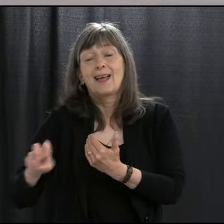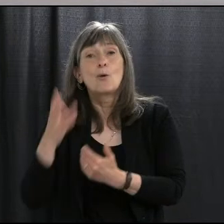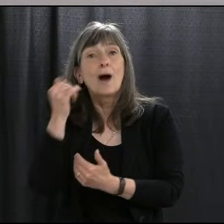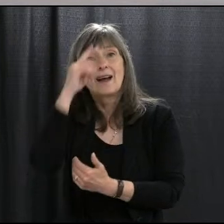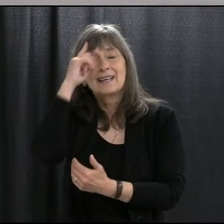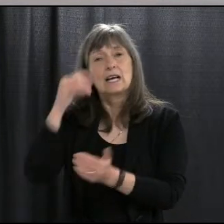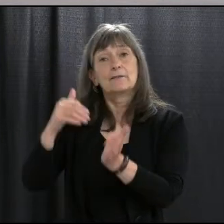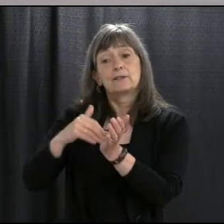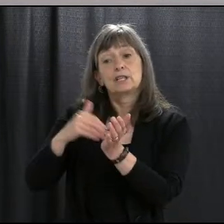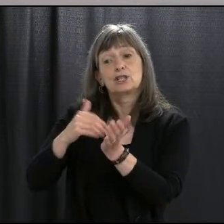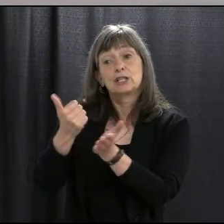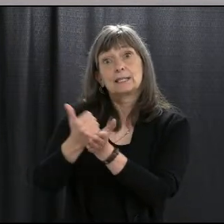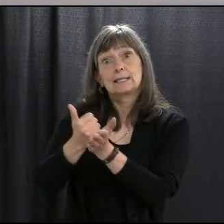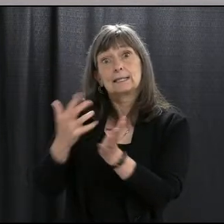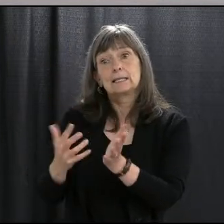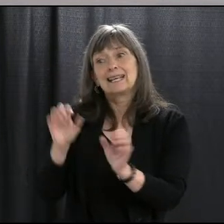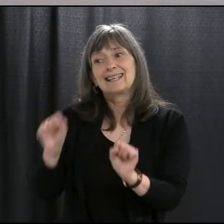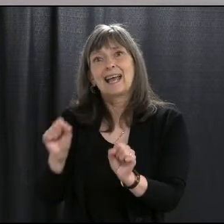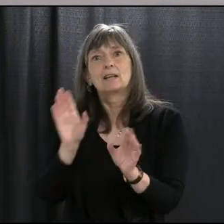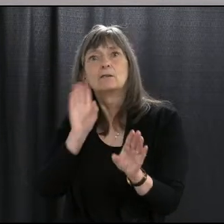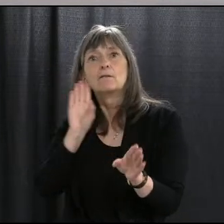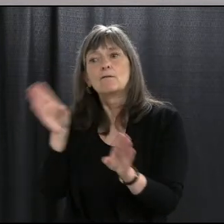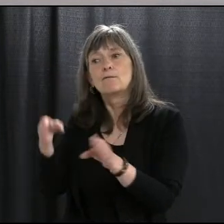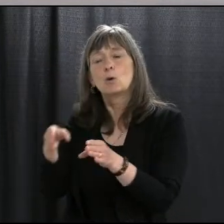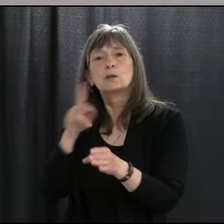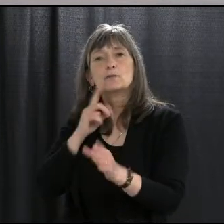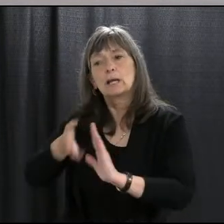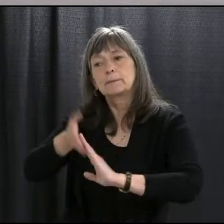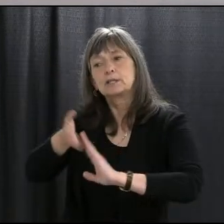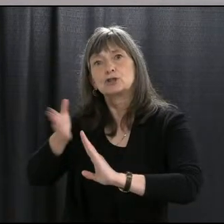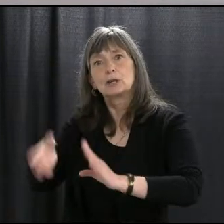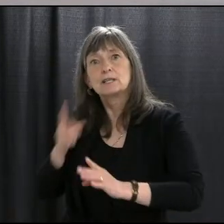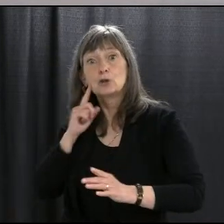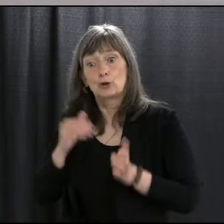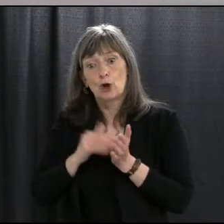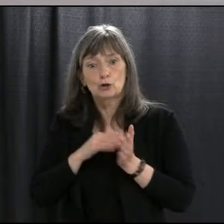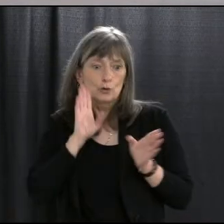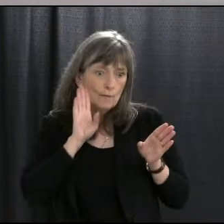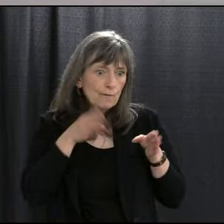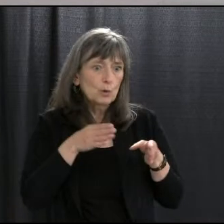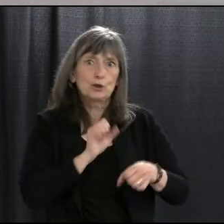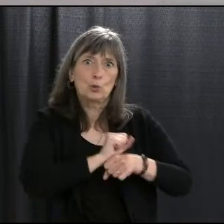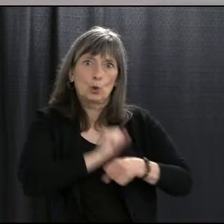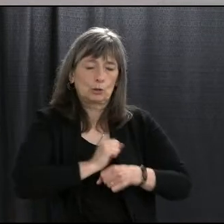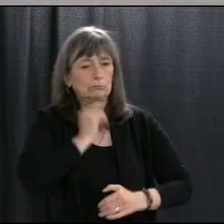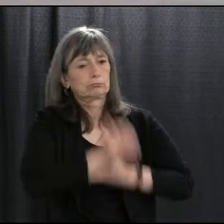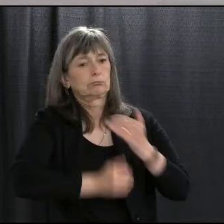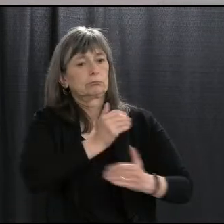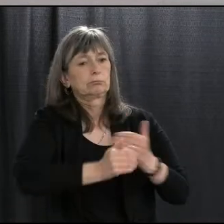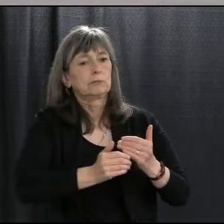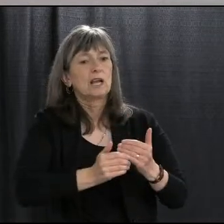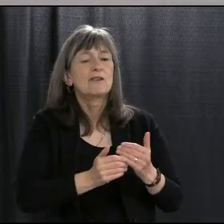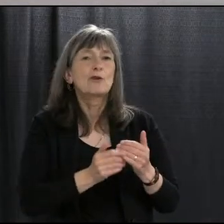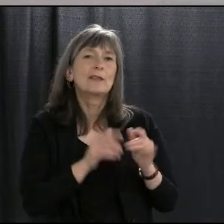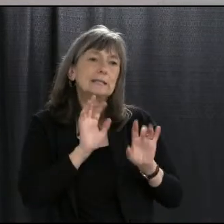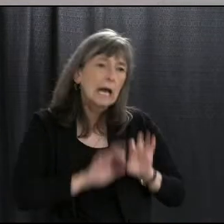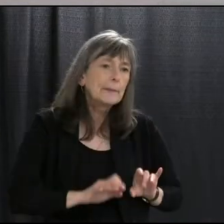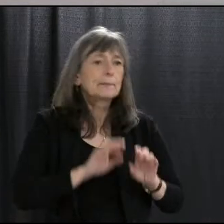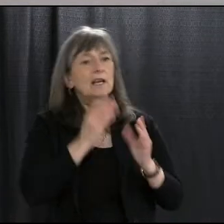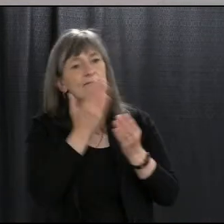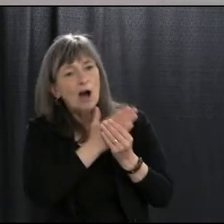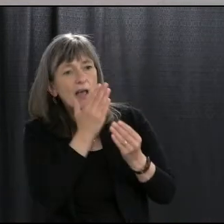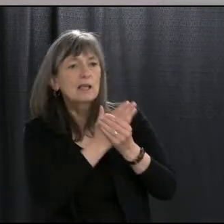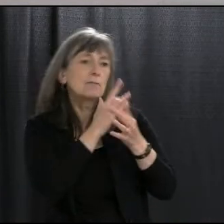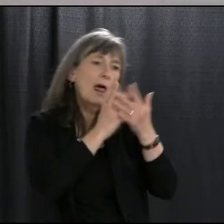administrative work so that a physician can focus on what physicians should focus on and lighten the burden on physicians by doing some